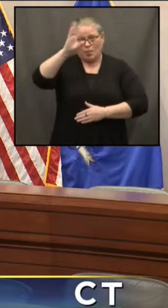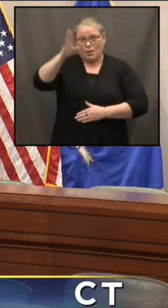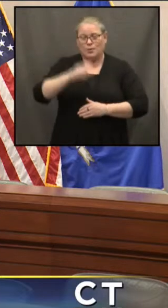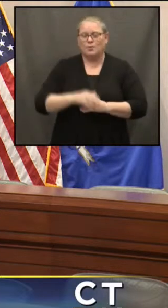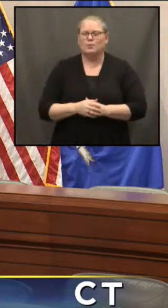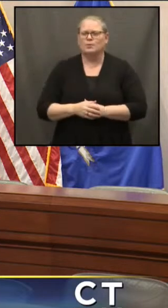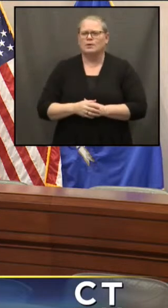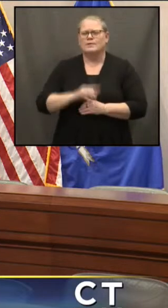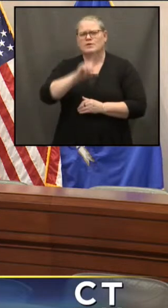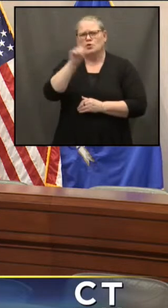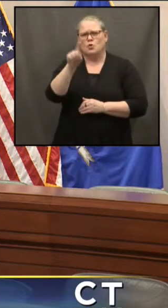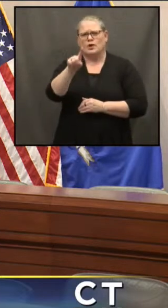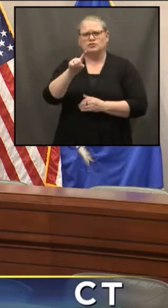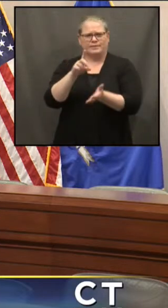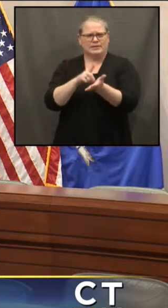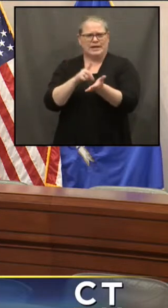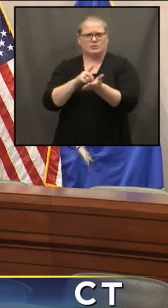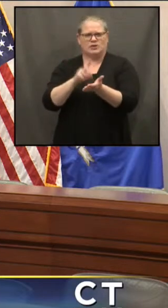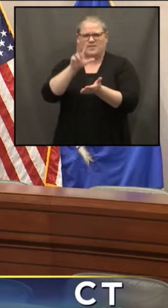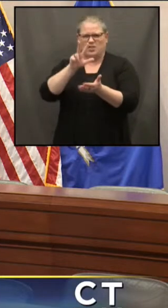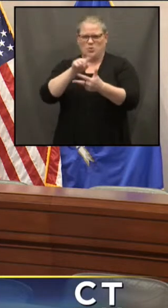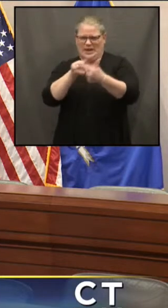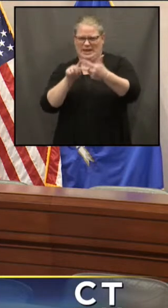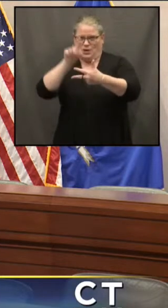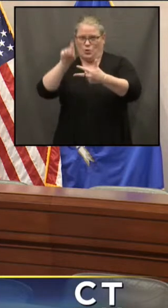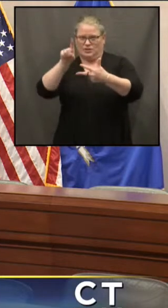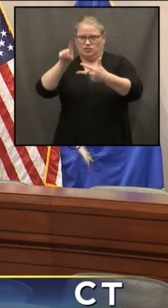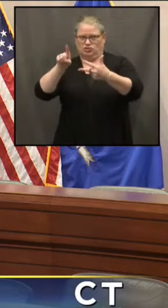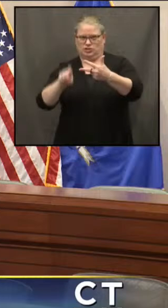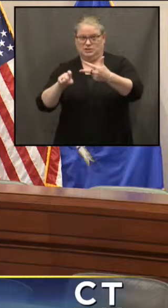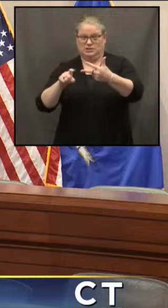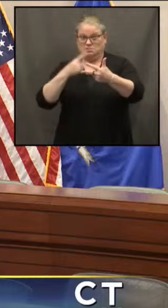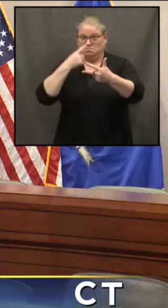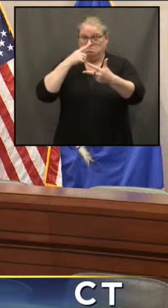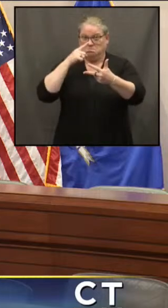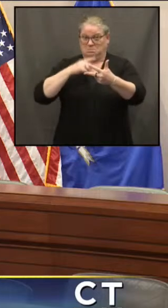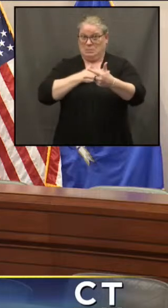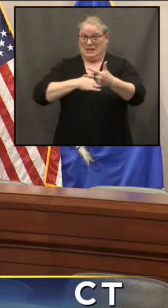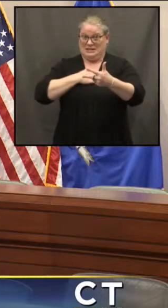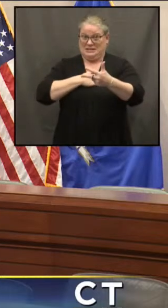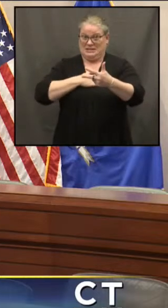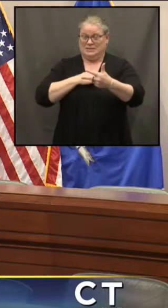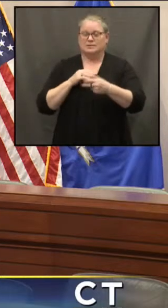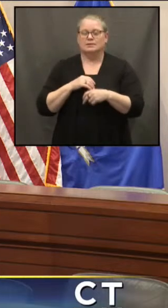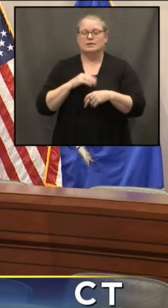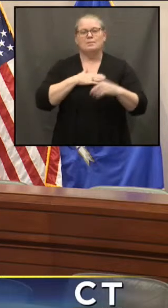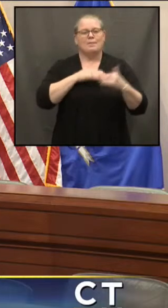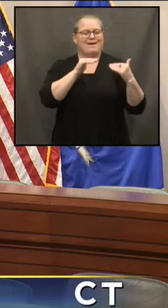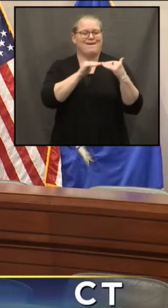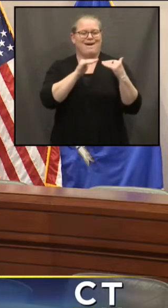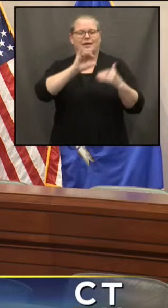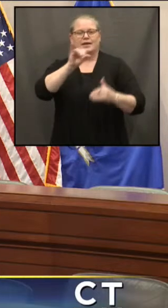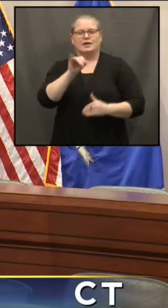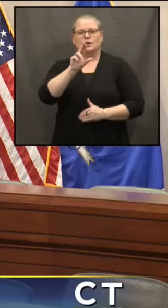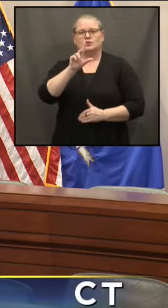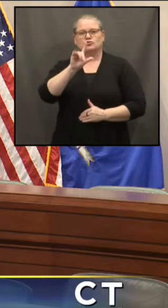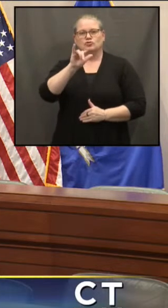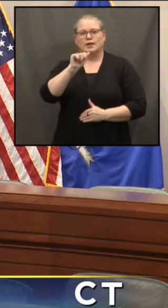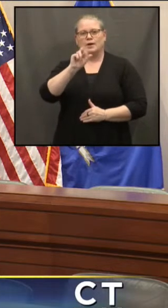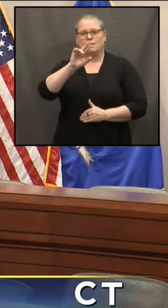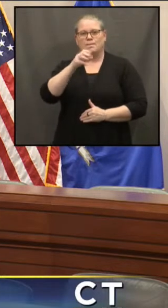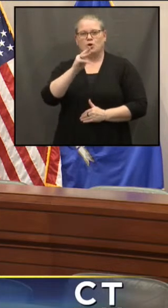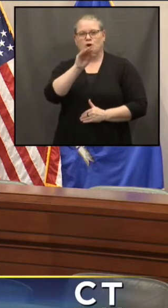Giussani 3 quick questions, please, from my colleague Julia Bergman.